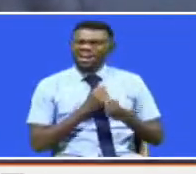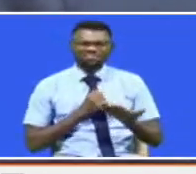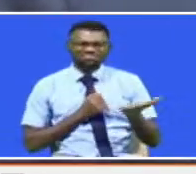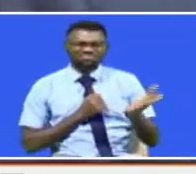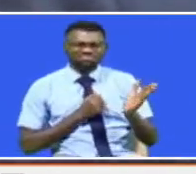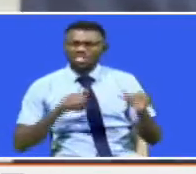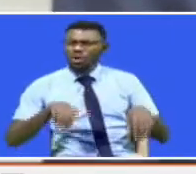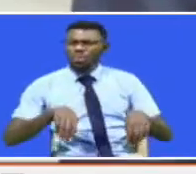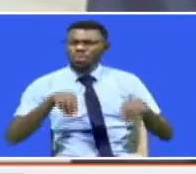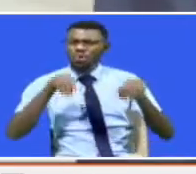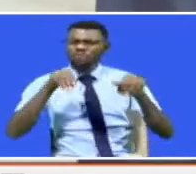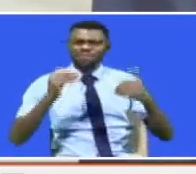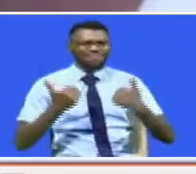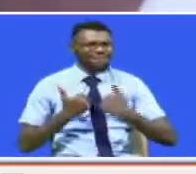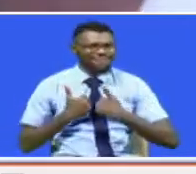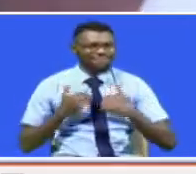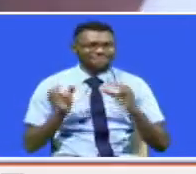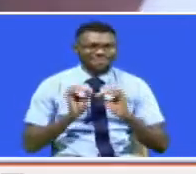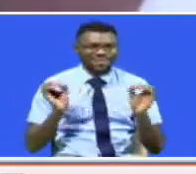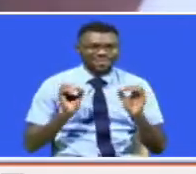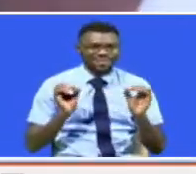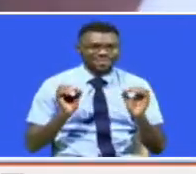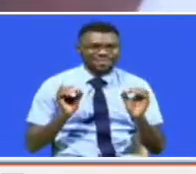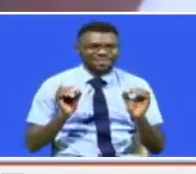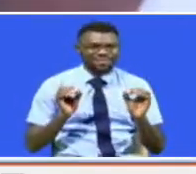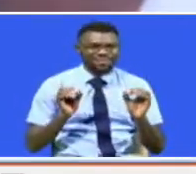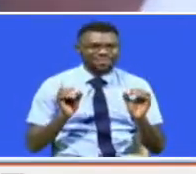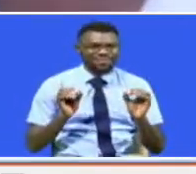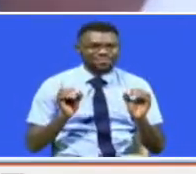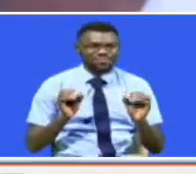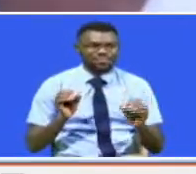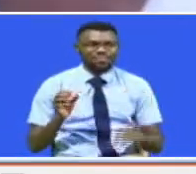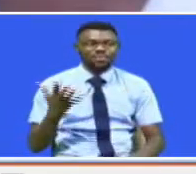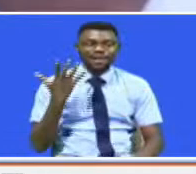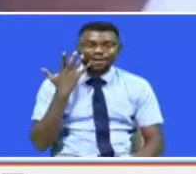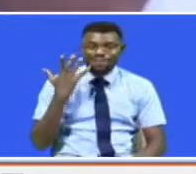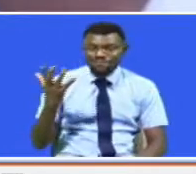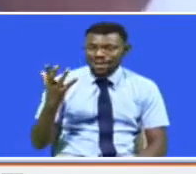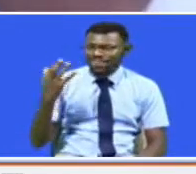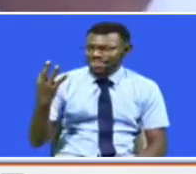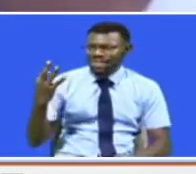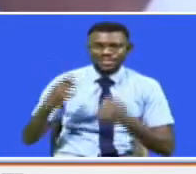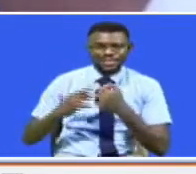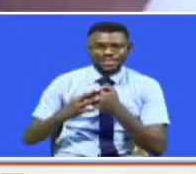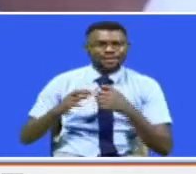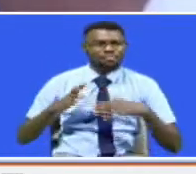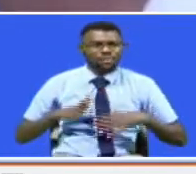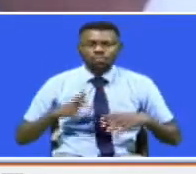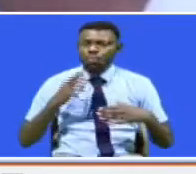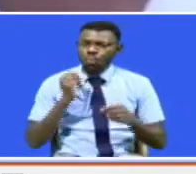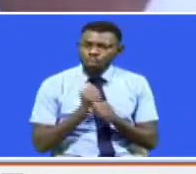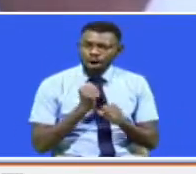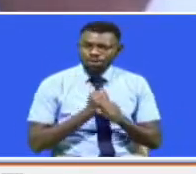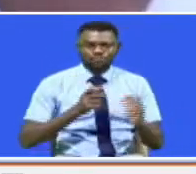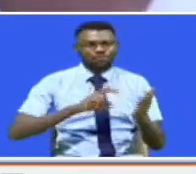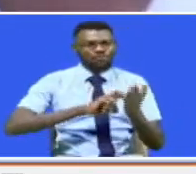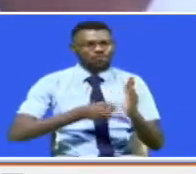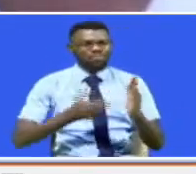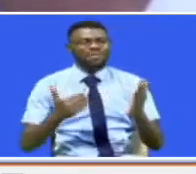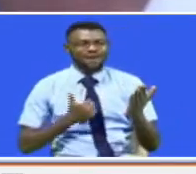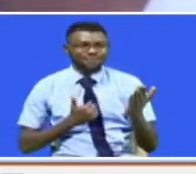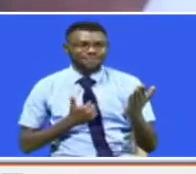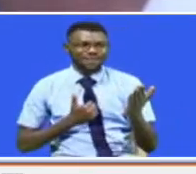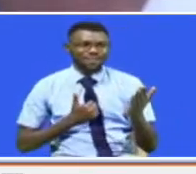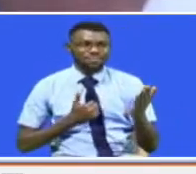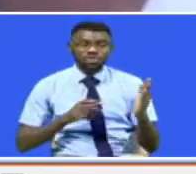qualified. Our relationship with the 508 employees was a contract, and the contract